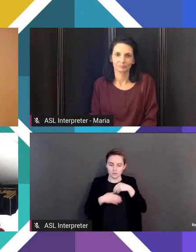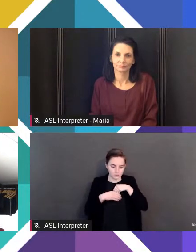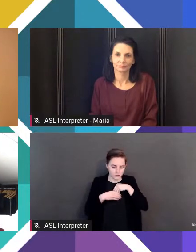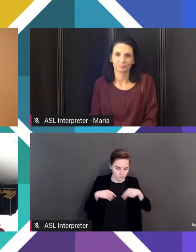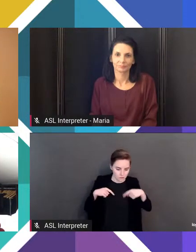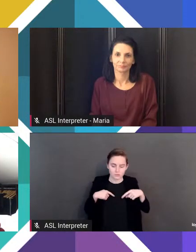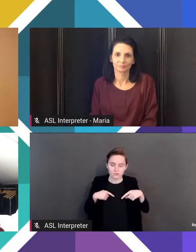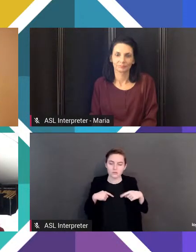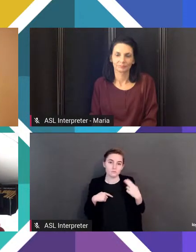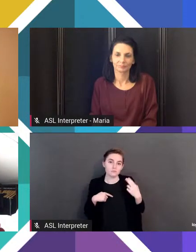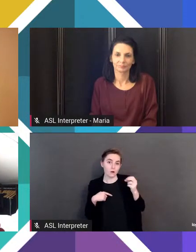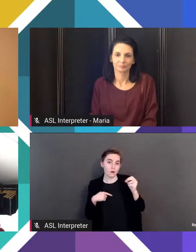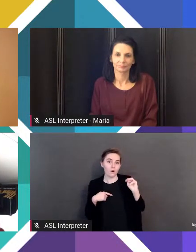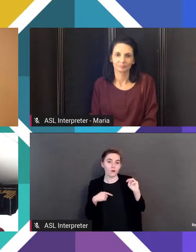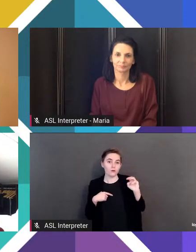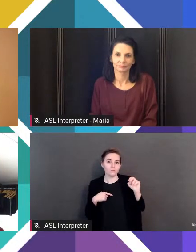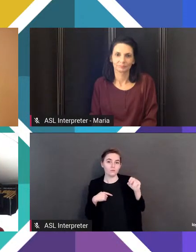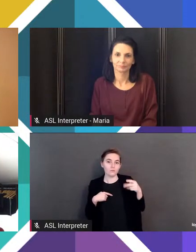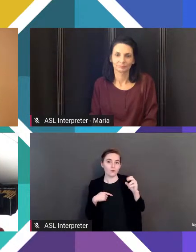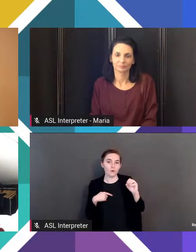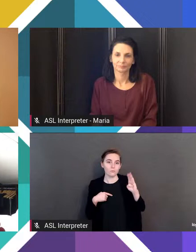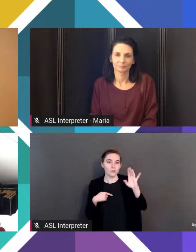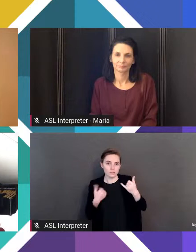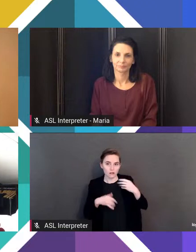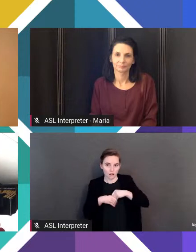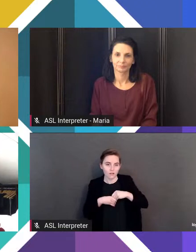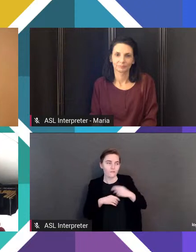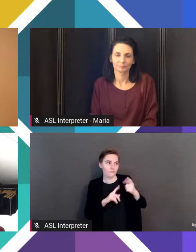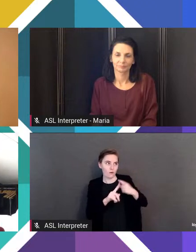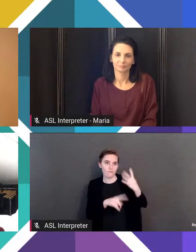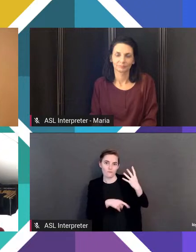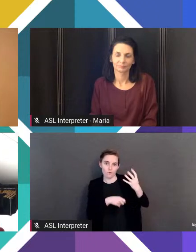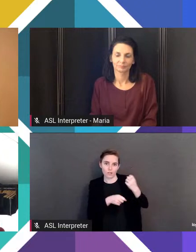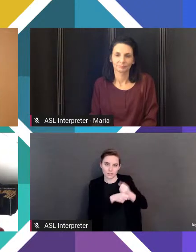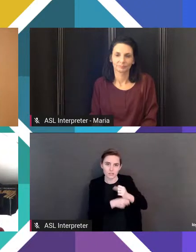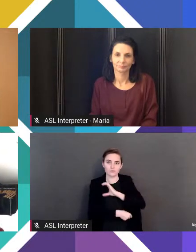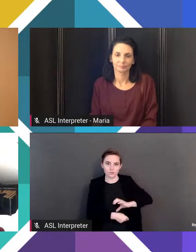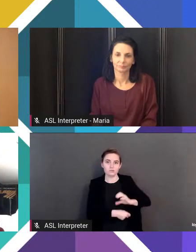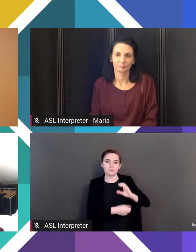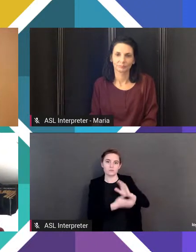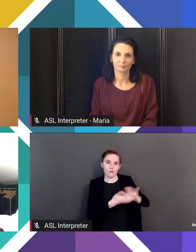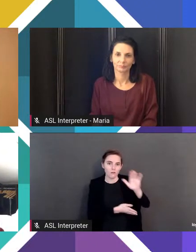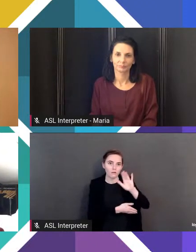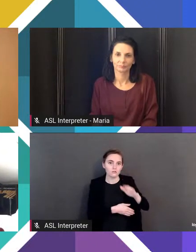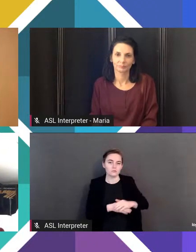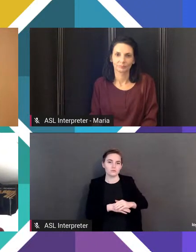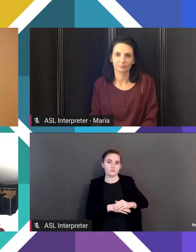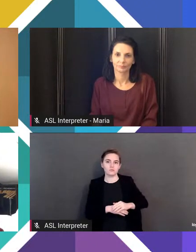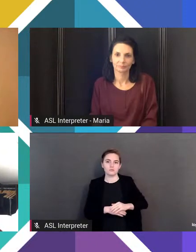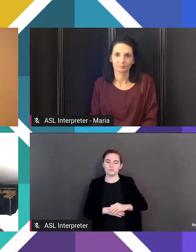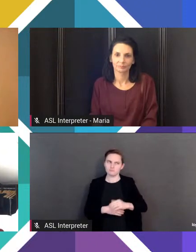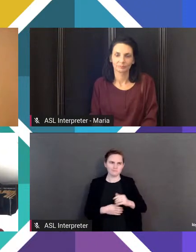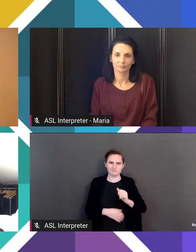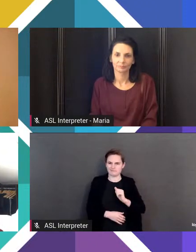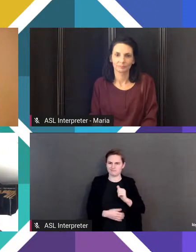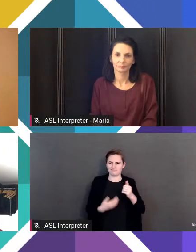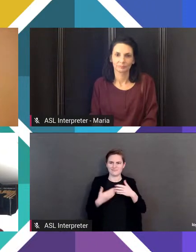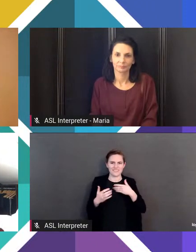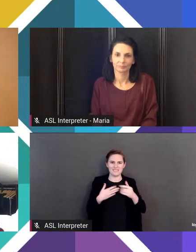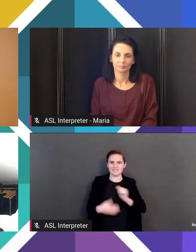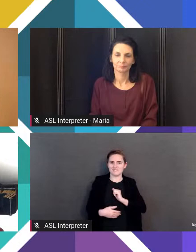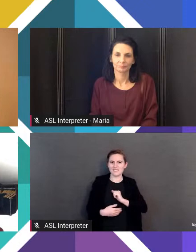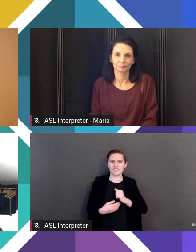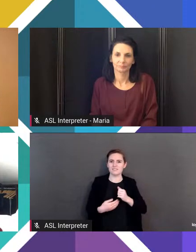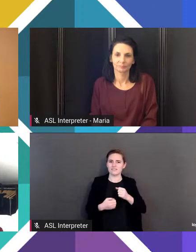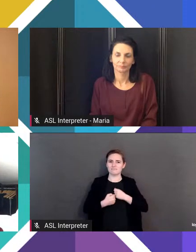homophobia that still existed from 4 years of Christian university. Even though I'd been out since I was 14 and never like went back into a